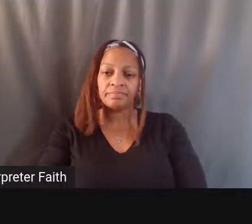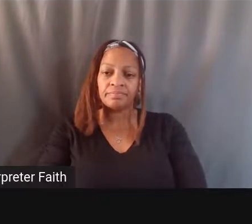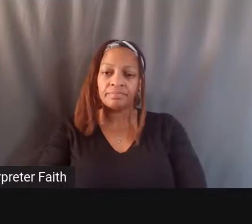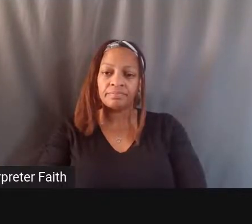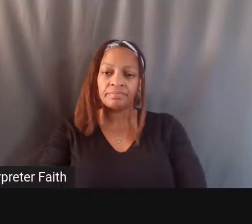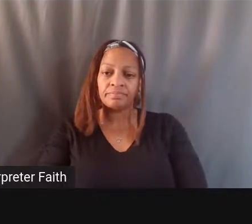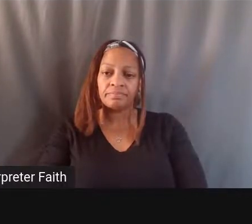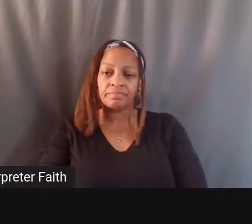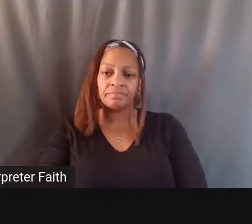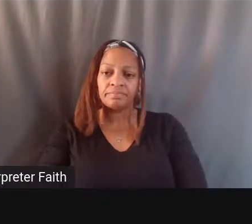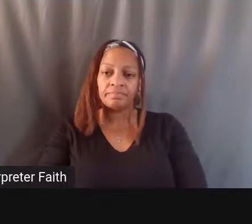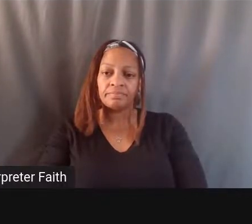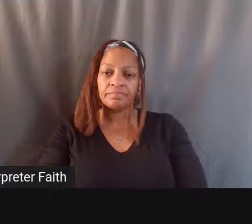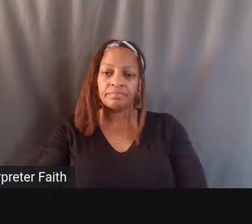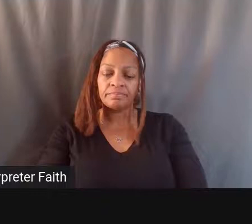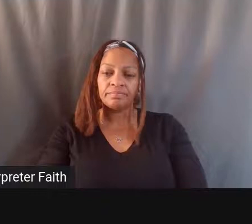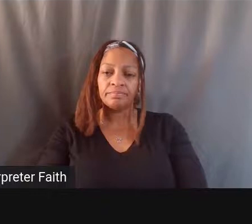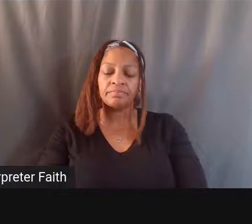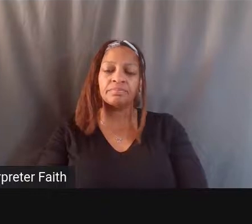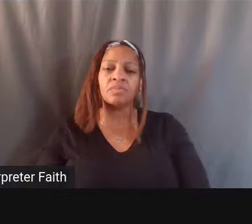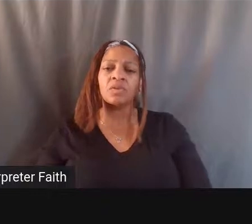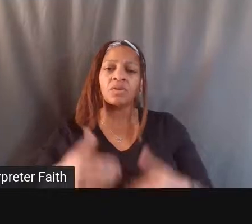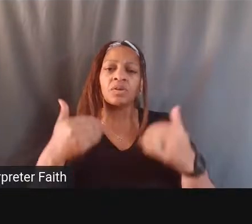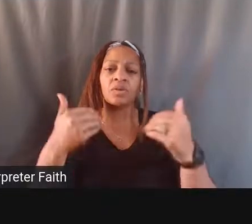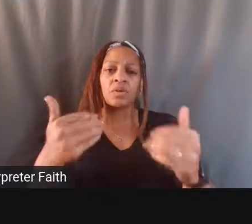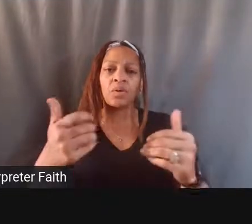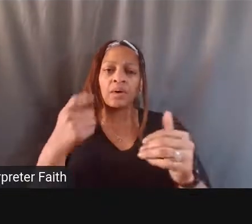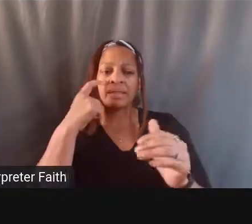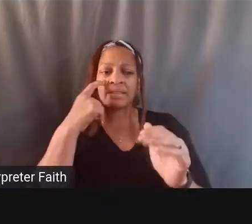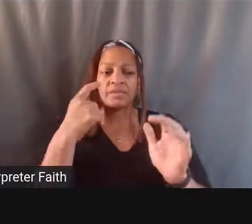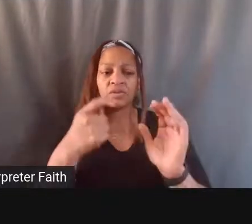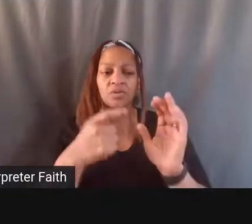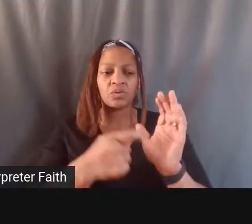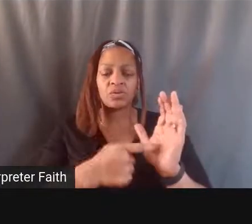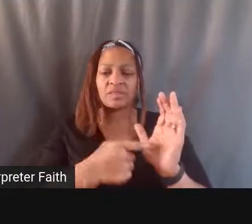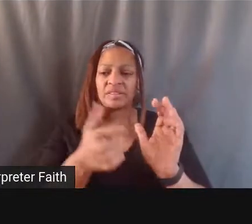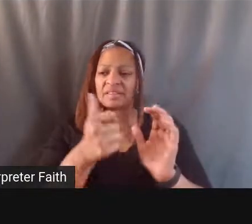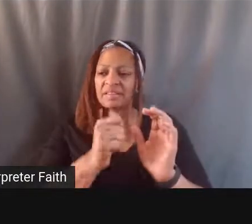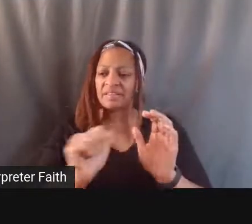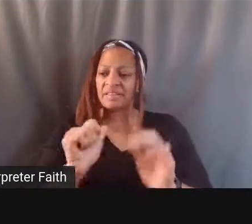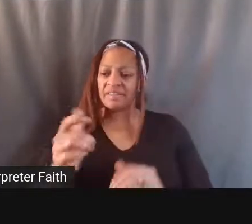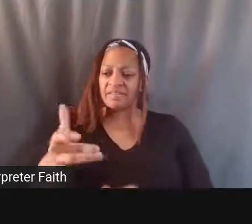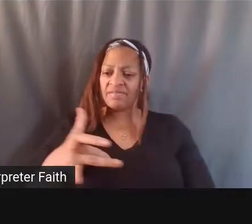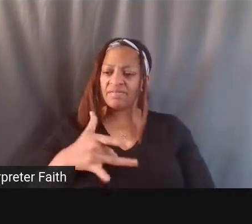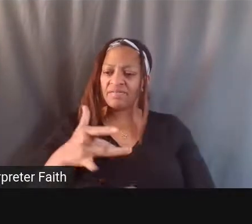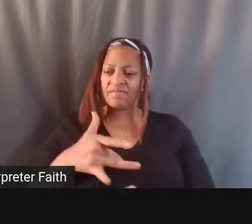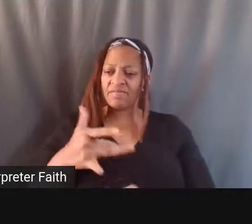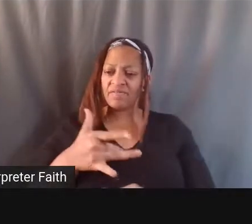and gently name any sensations silently, like warmth,